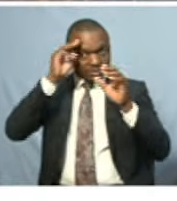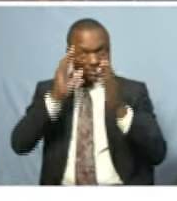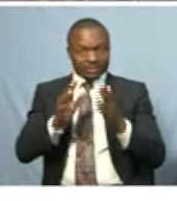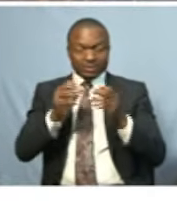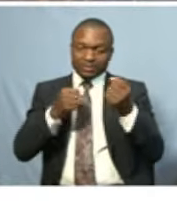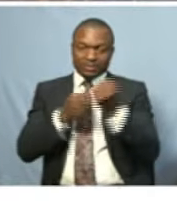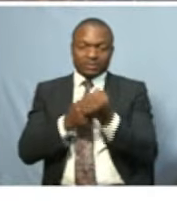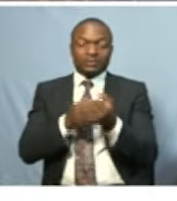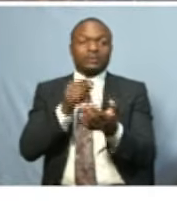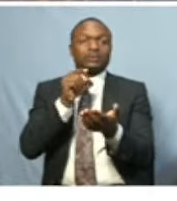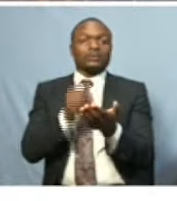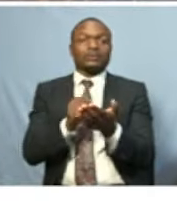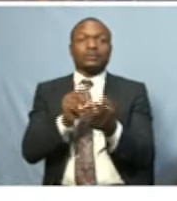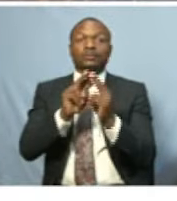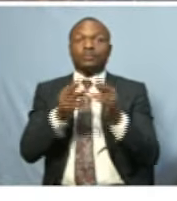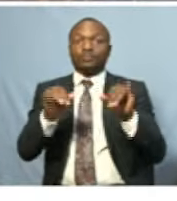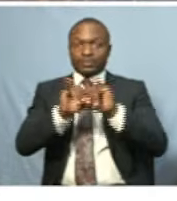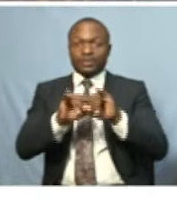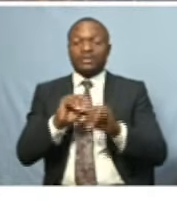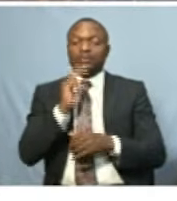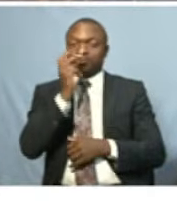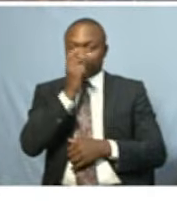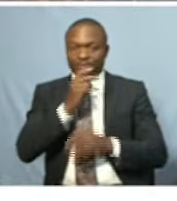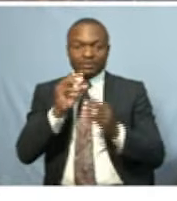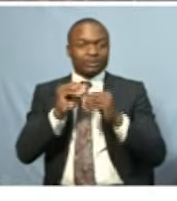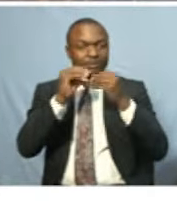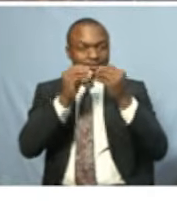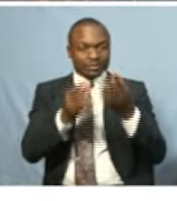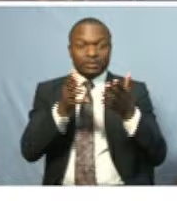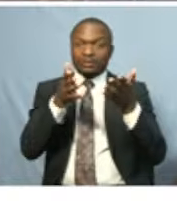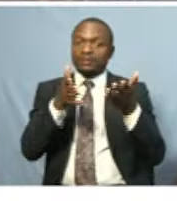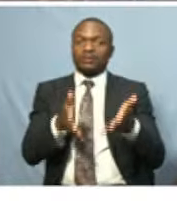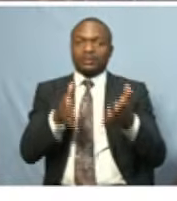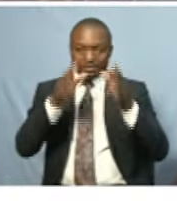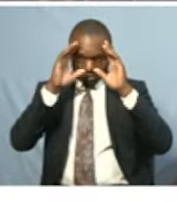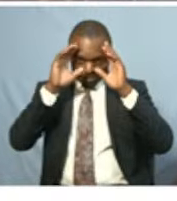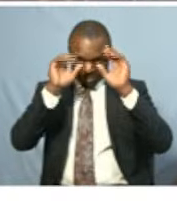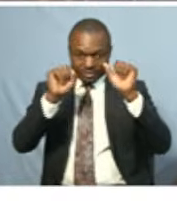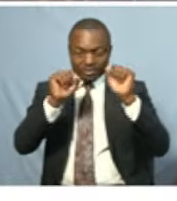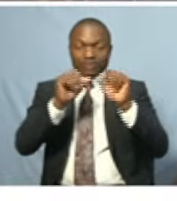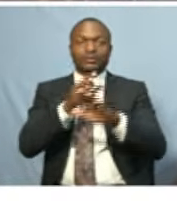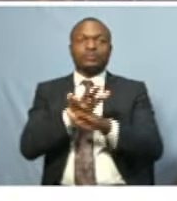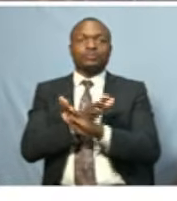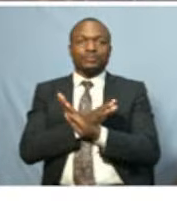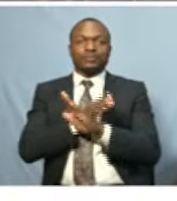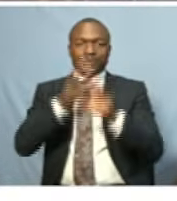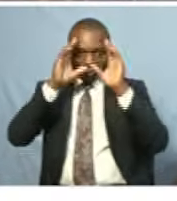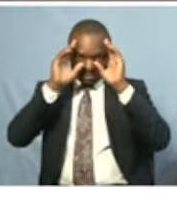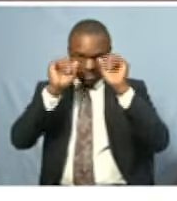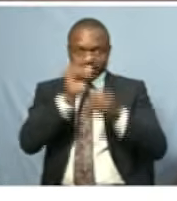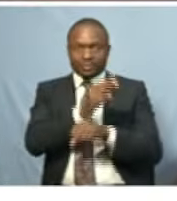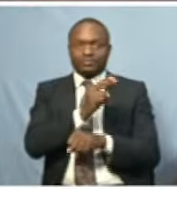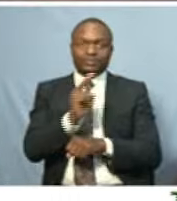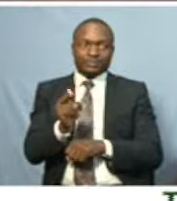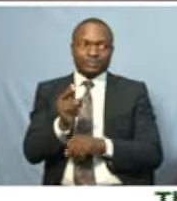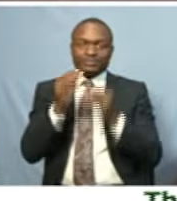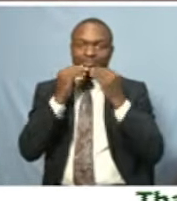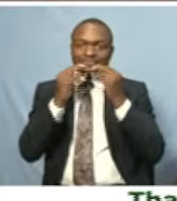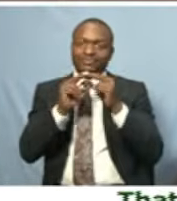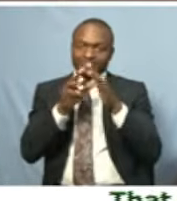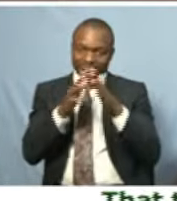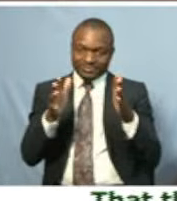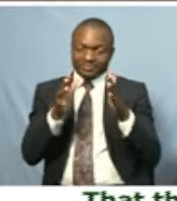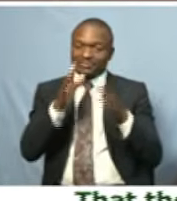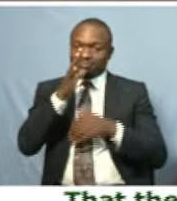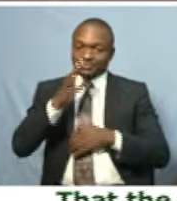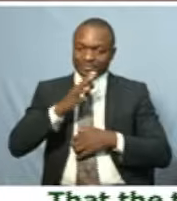who supported this very important speech presented to this House by the President of the Republic of Zambia, Mr. Hakainde Hichilema. Thank you so much,